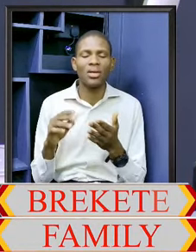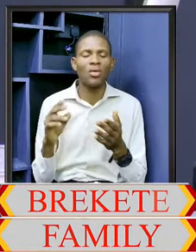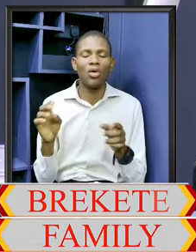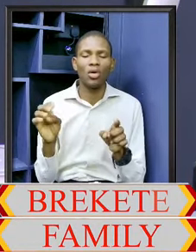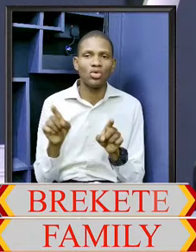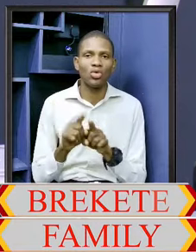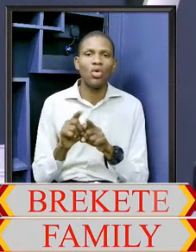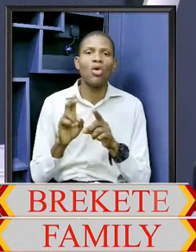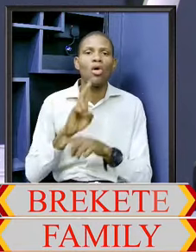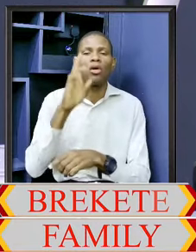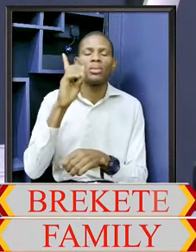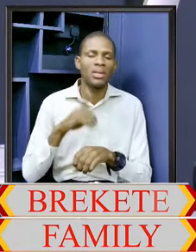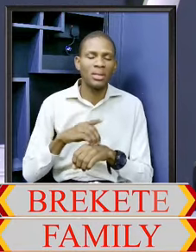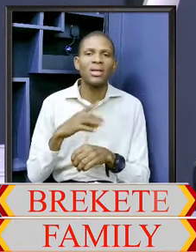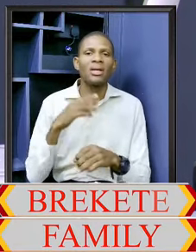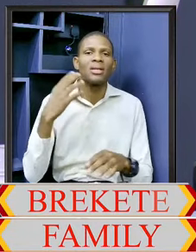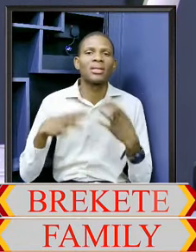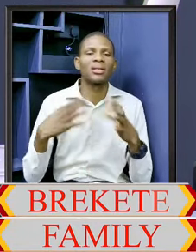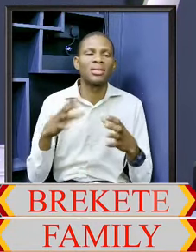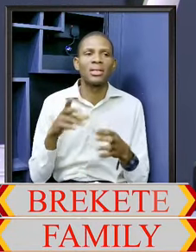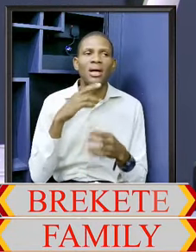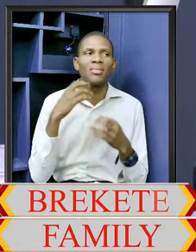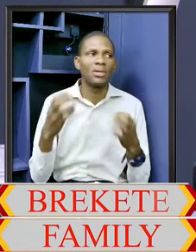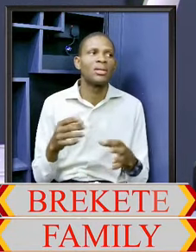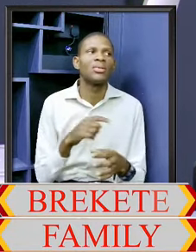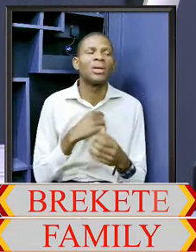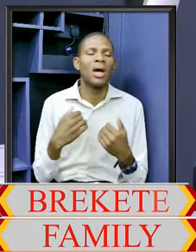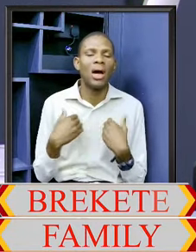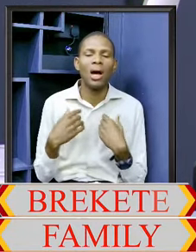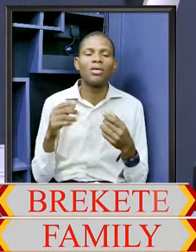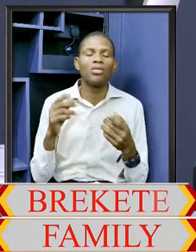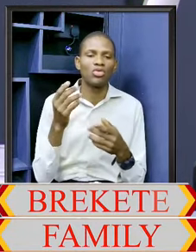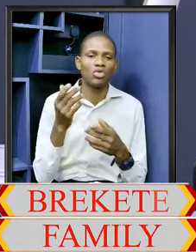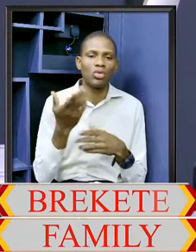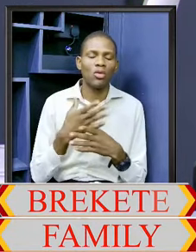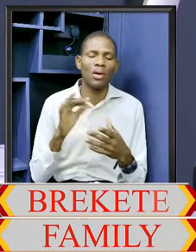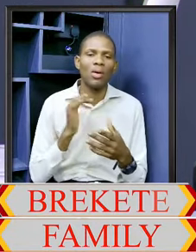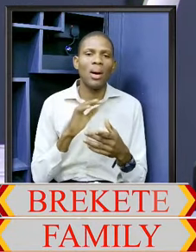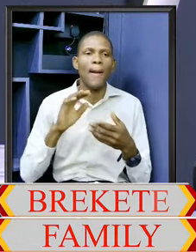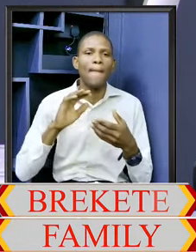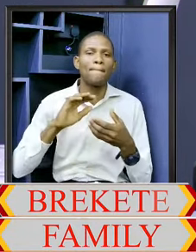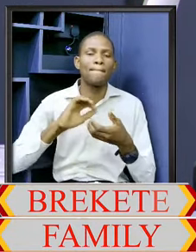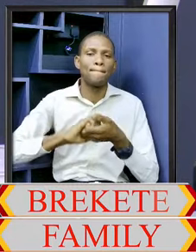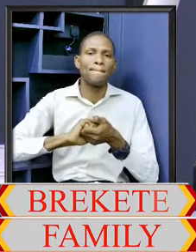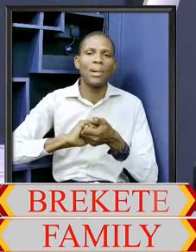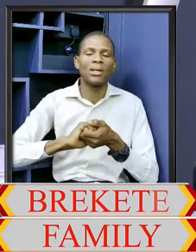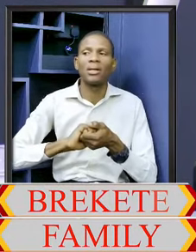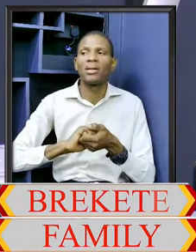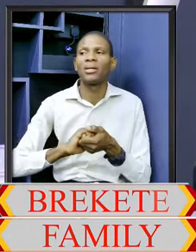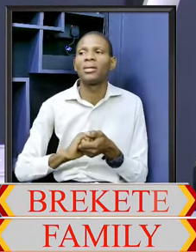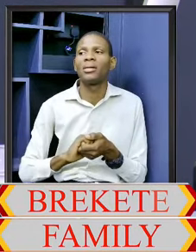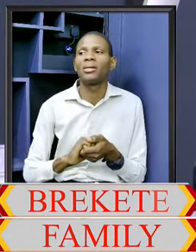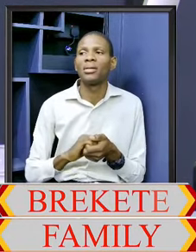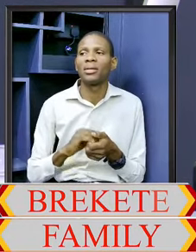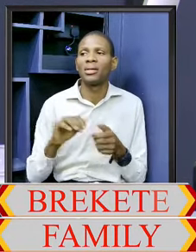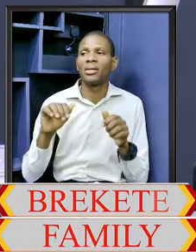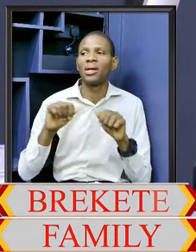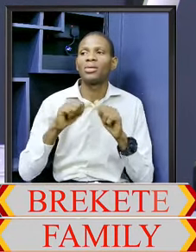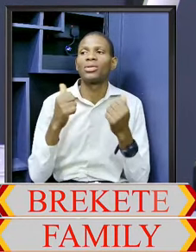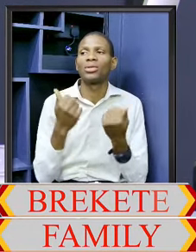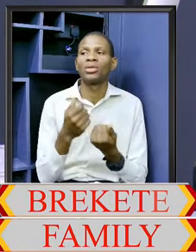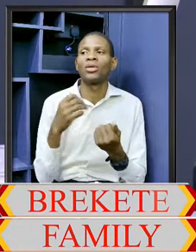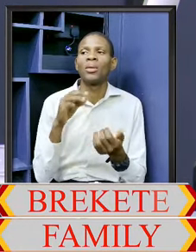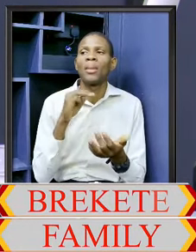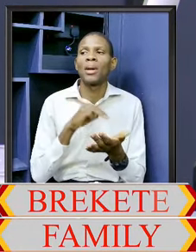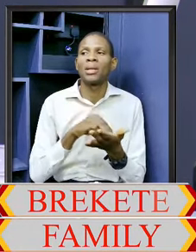studio and cases there where we go do. We even get our partners where be the, what be the name of that on association? Association